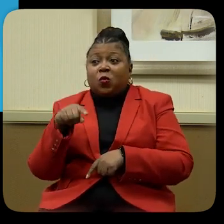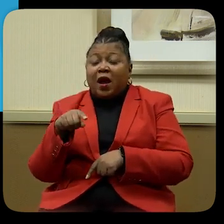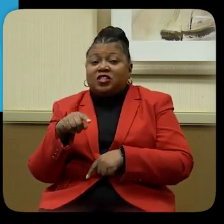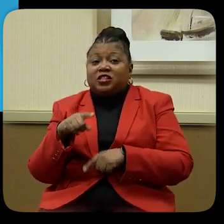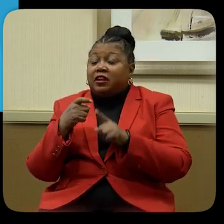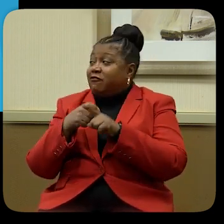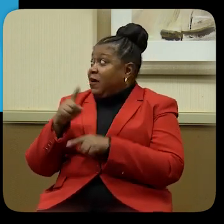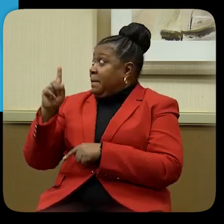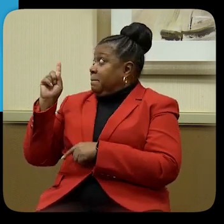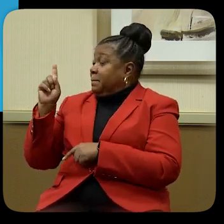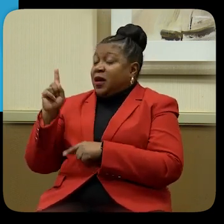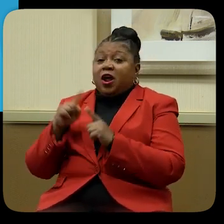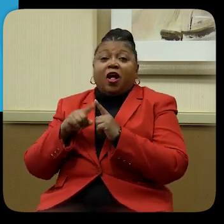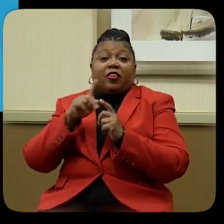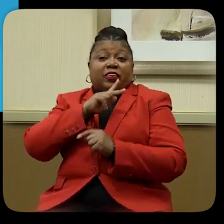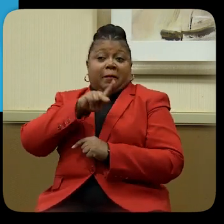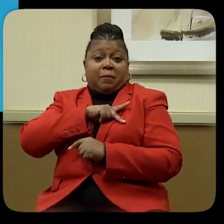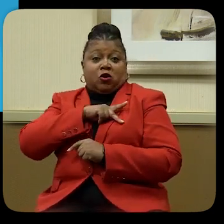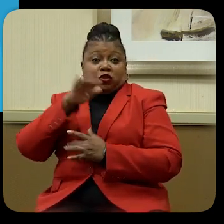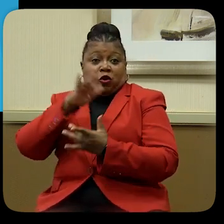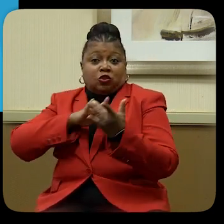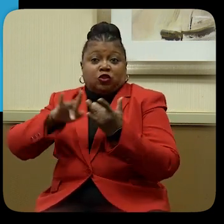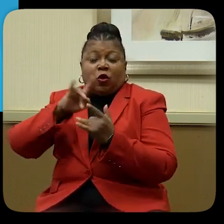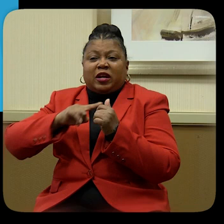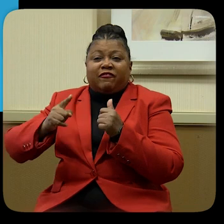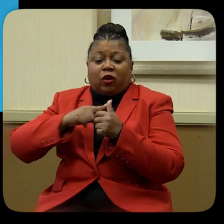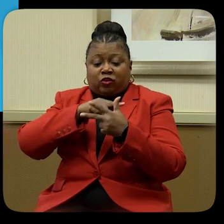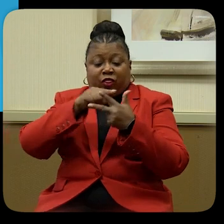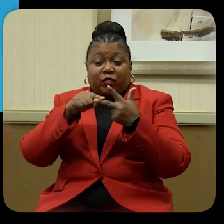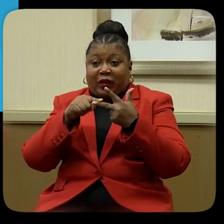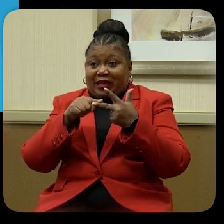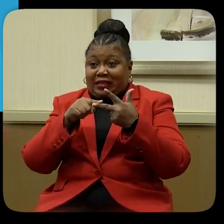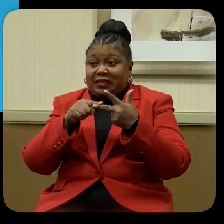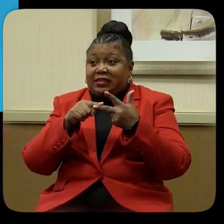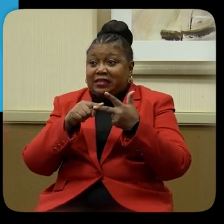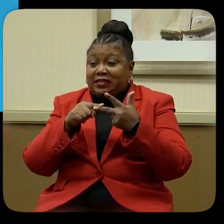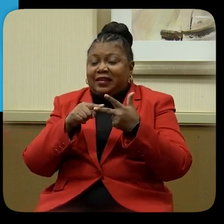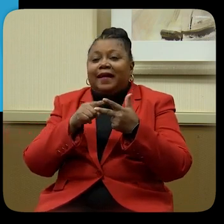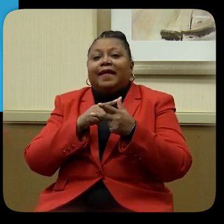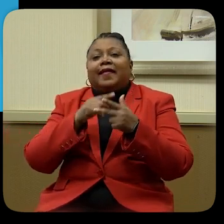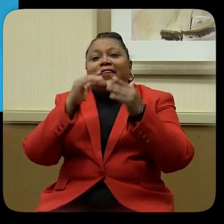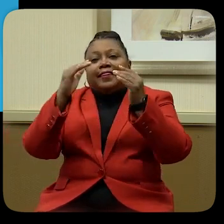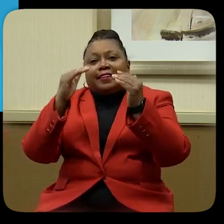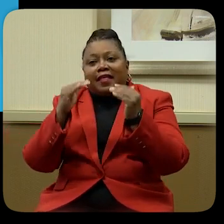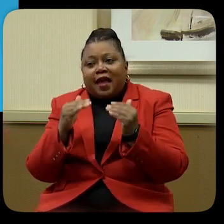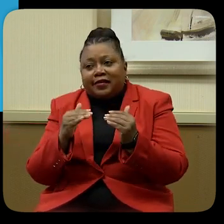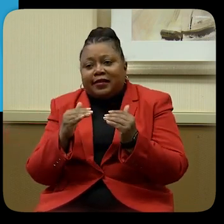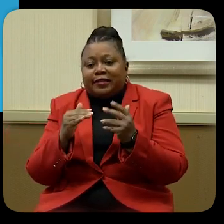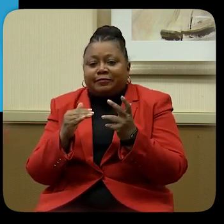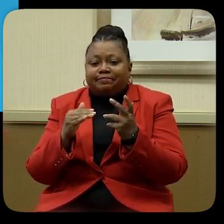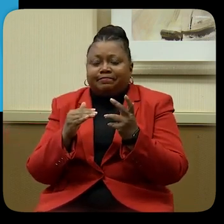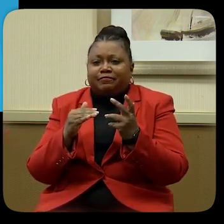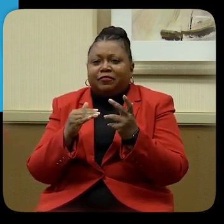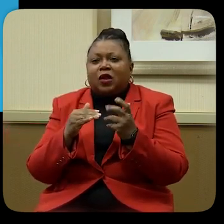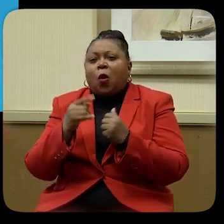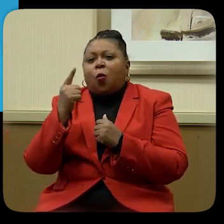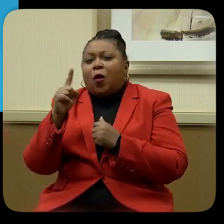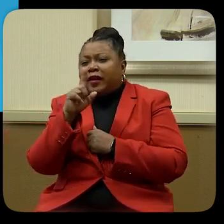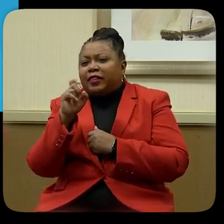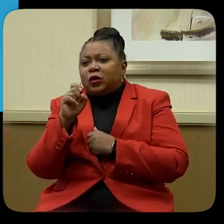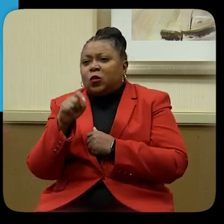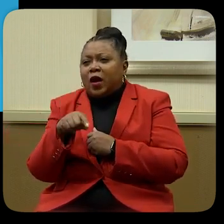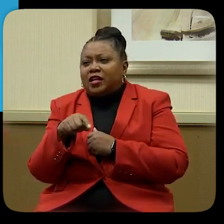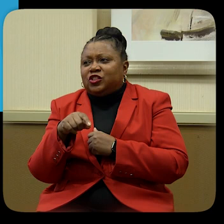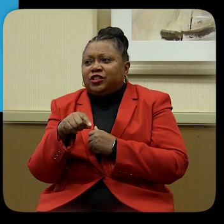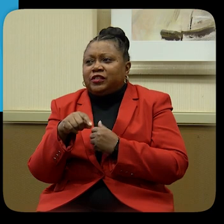questions from like the personal journey, which are the first three that are listed here, and then the at least one of the